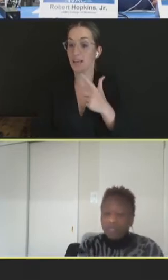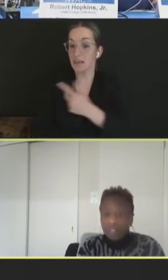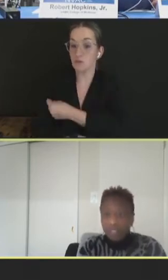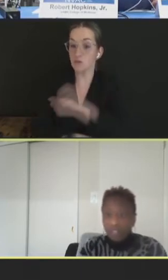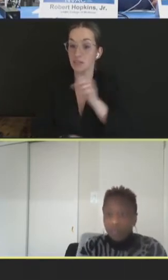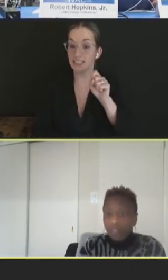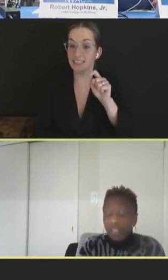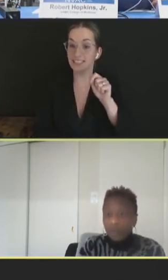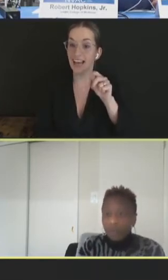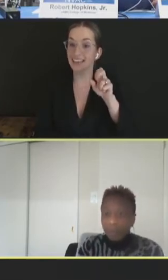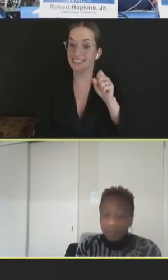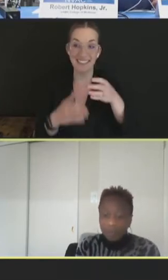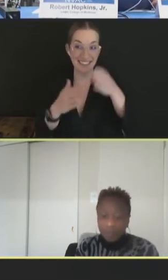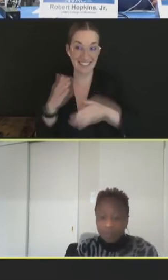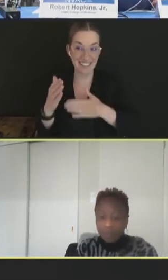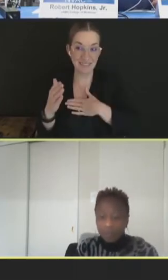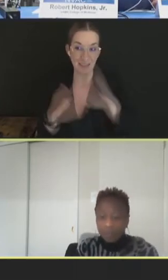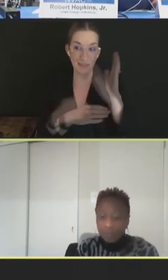my presentation. Thank you.